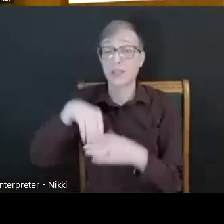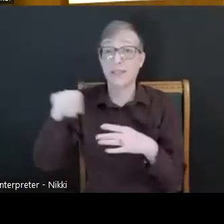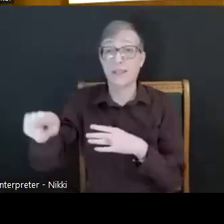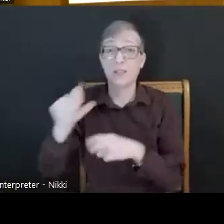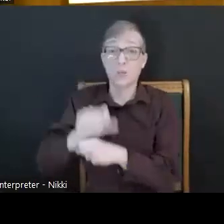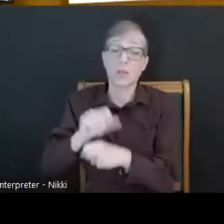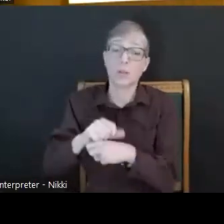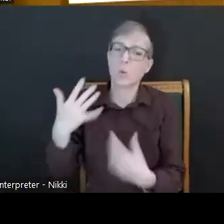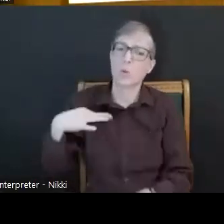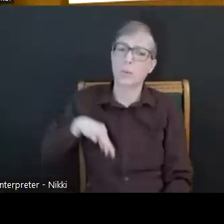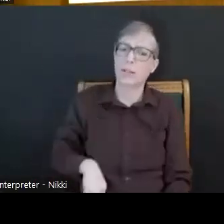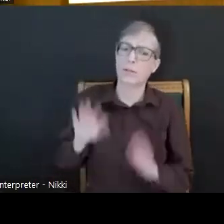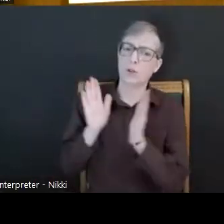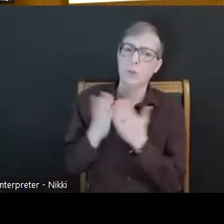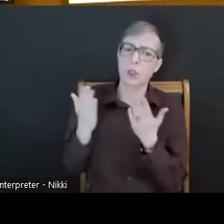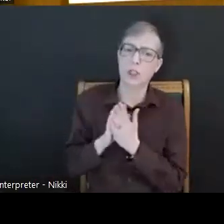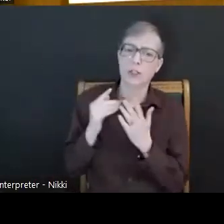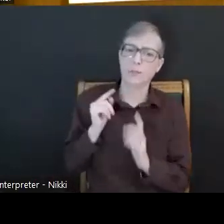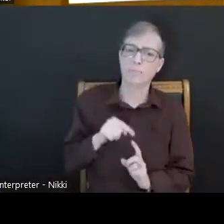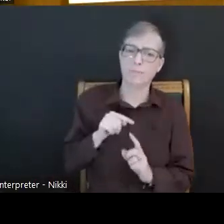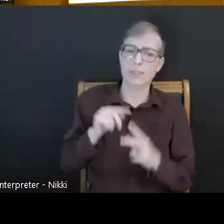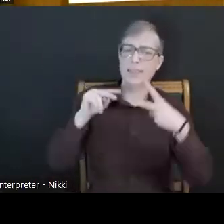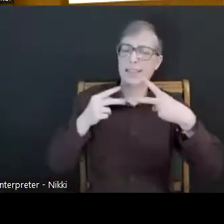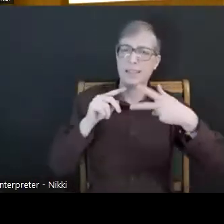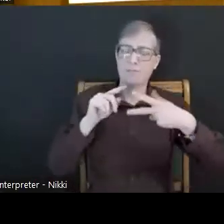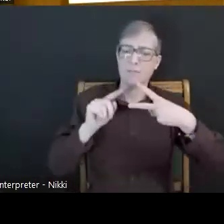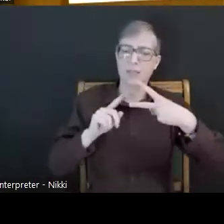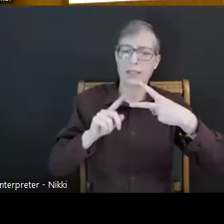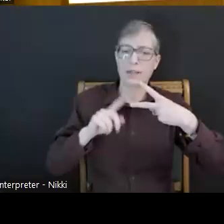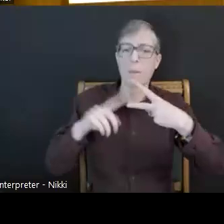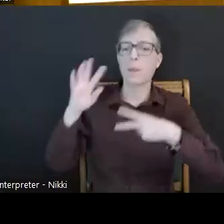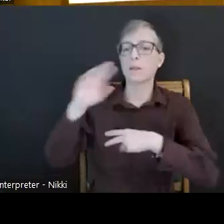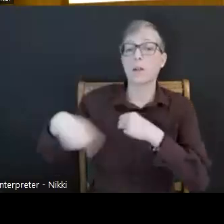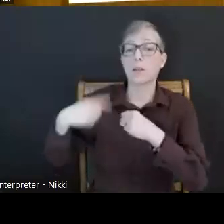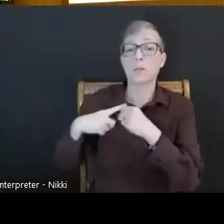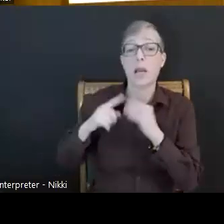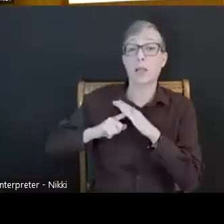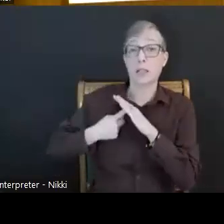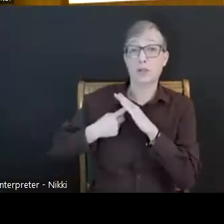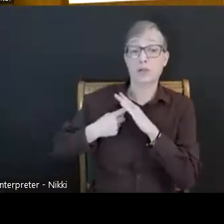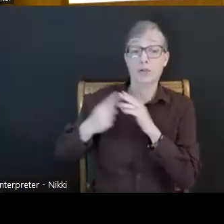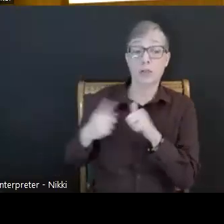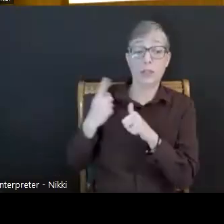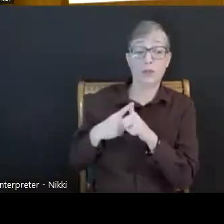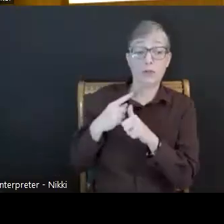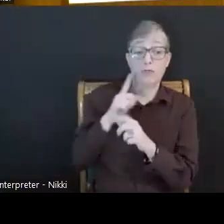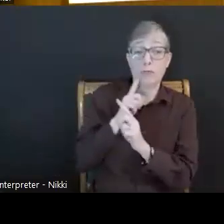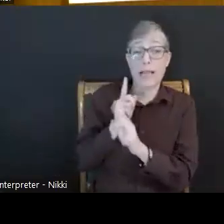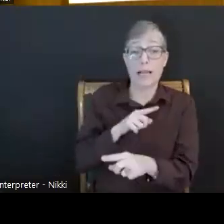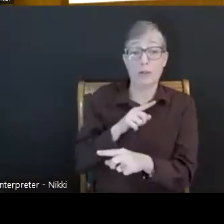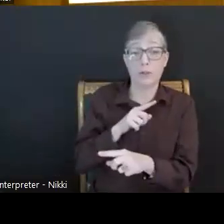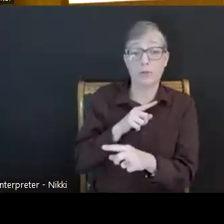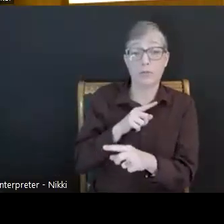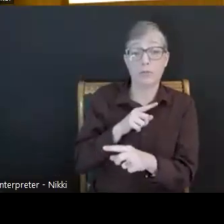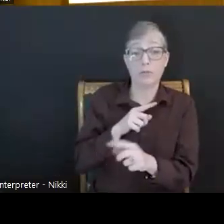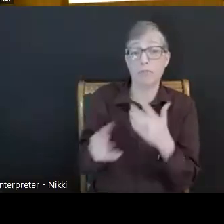read in the field. They talked about also an initial reaction that started with whatever the trauma is, whether it's a disease